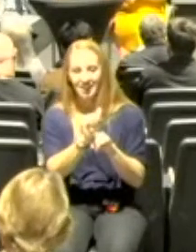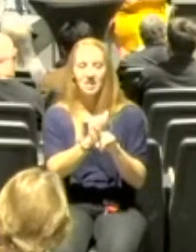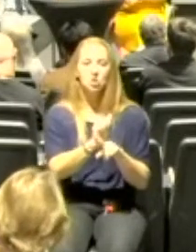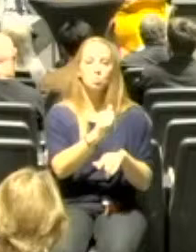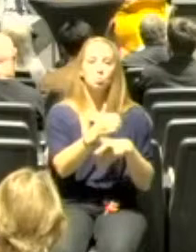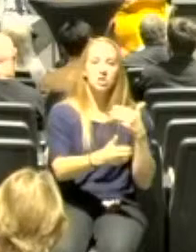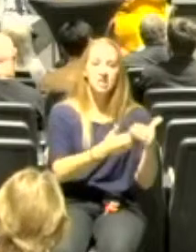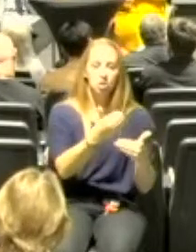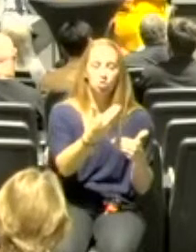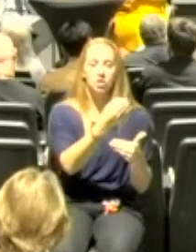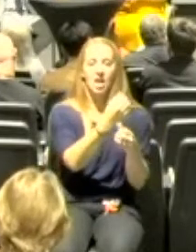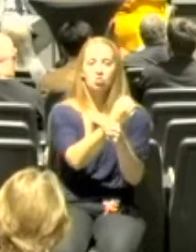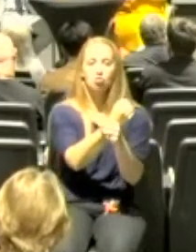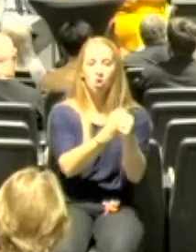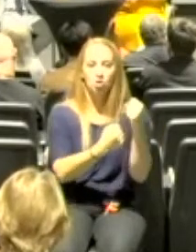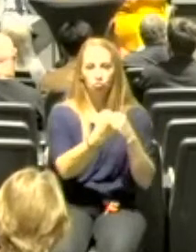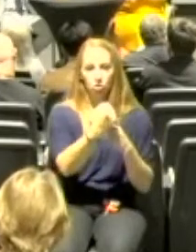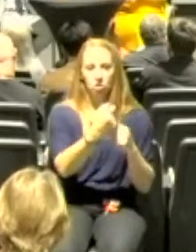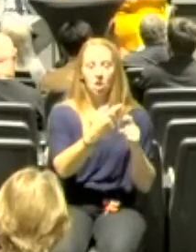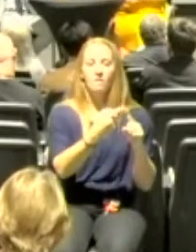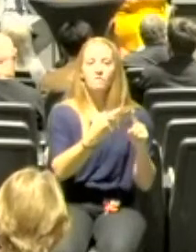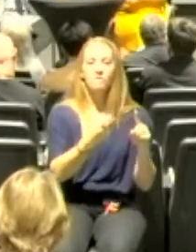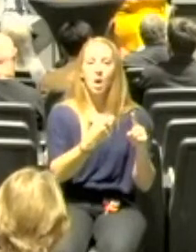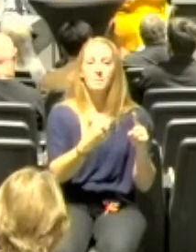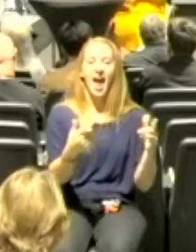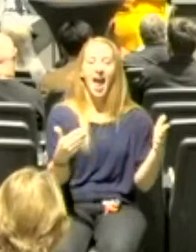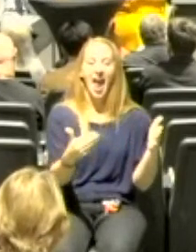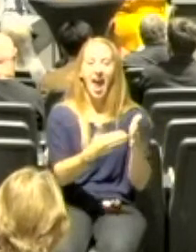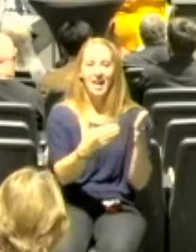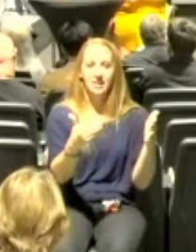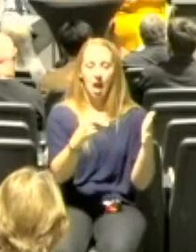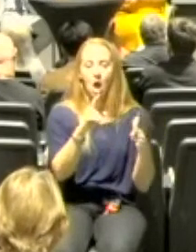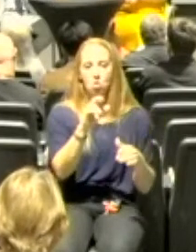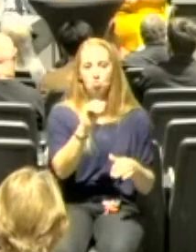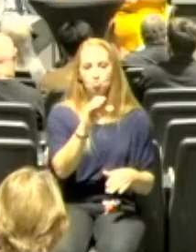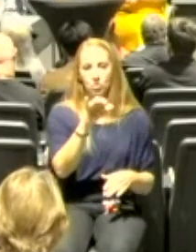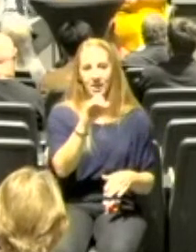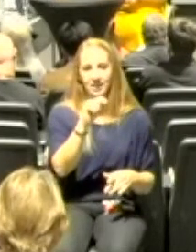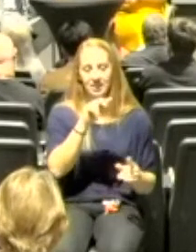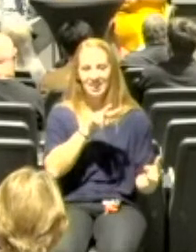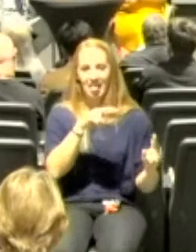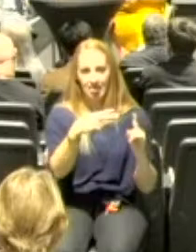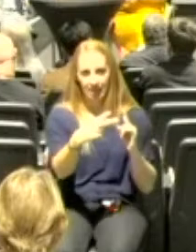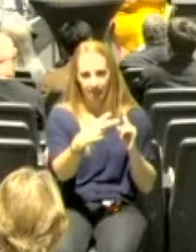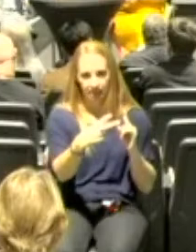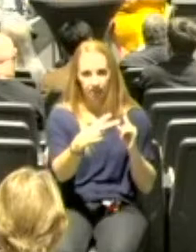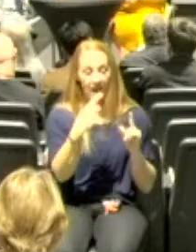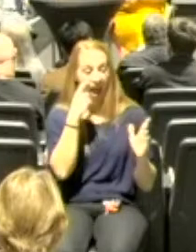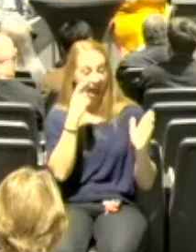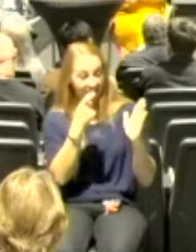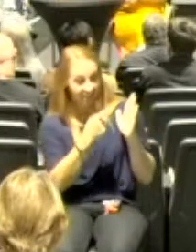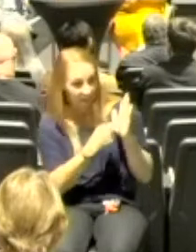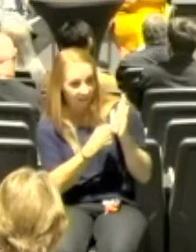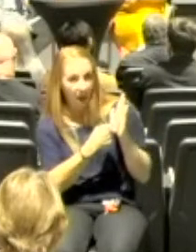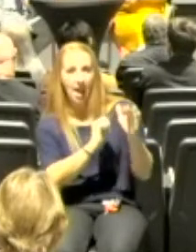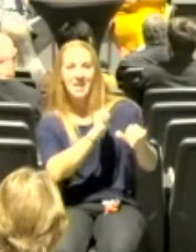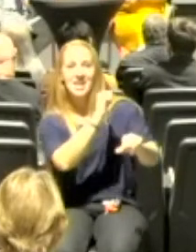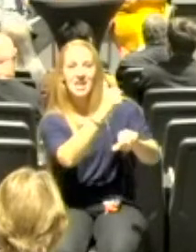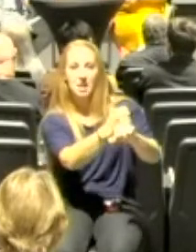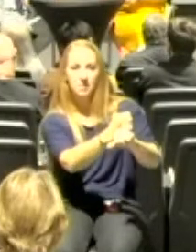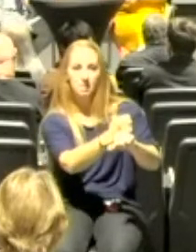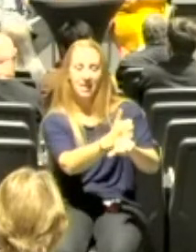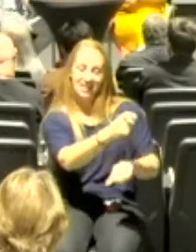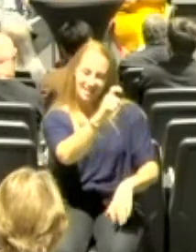and structures from an anti-racist lens in order to identify and implement necessary changes